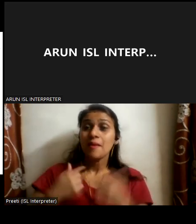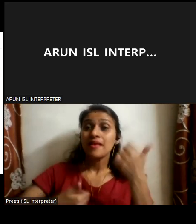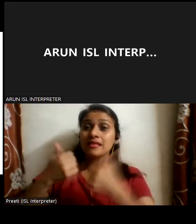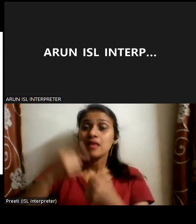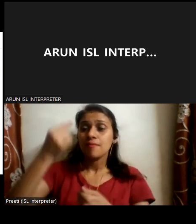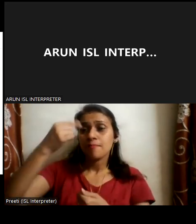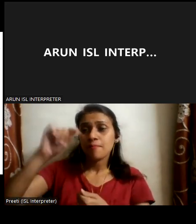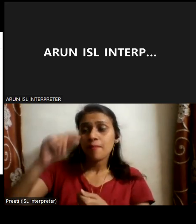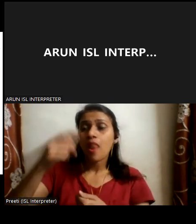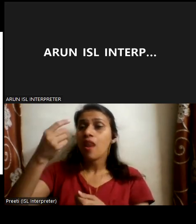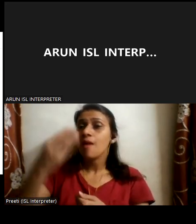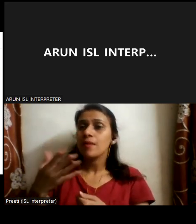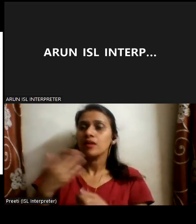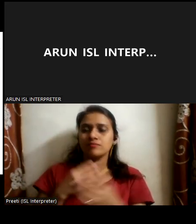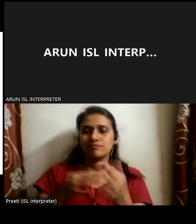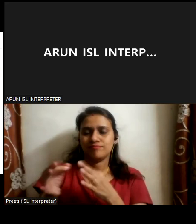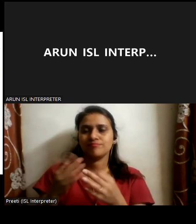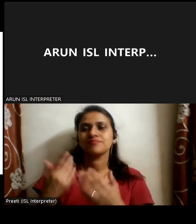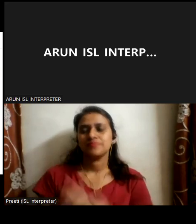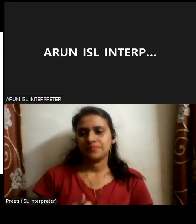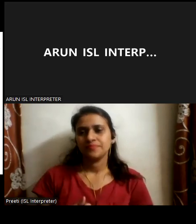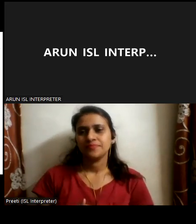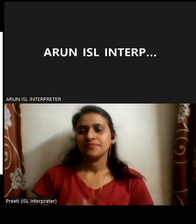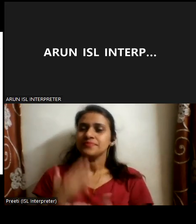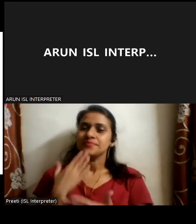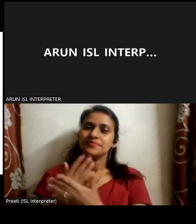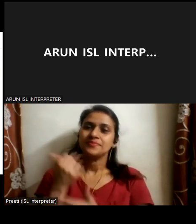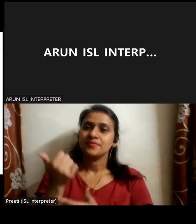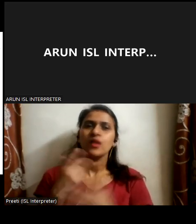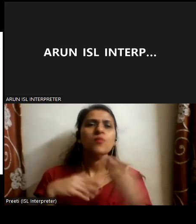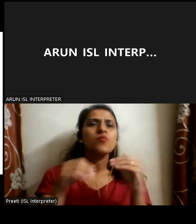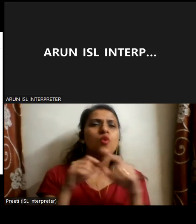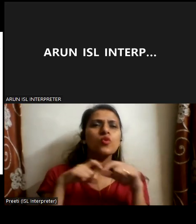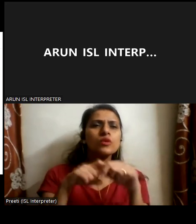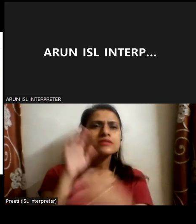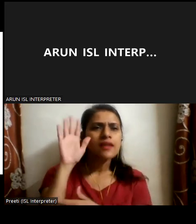out the Google Forms. Okay. Thank you. Any other questions regarding this?